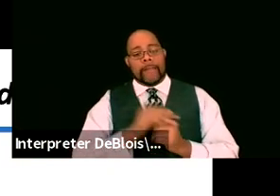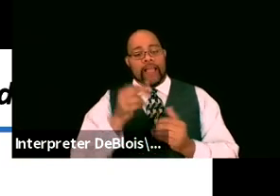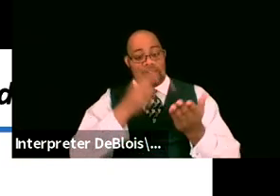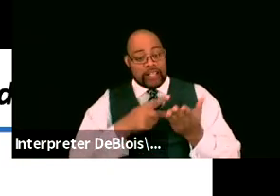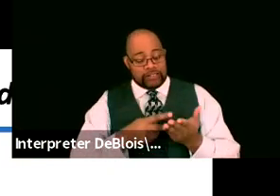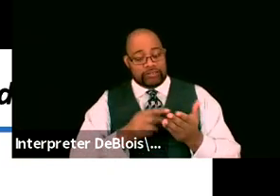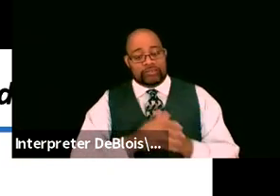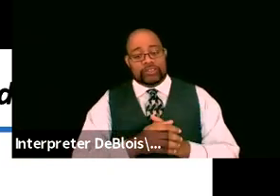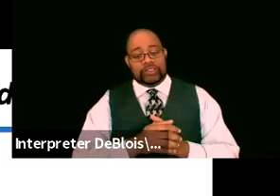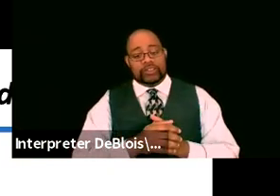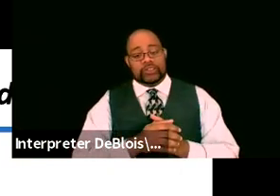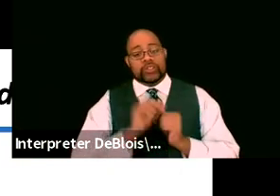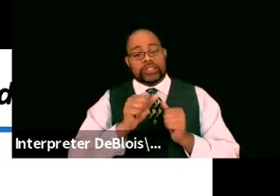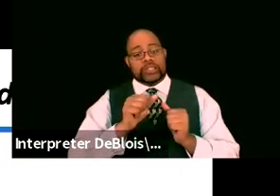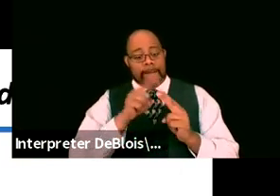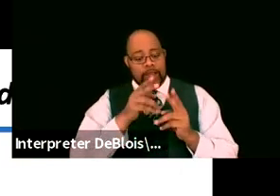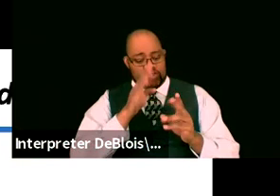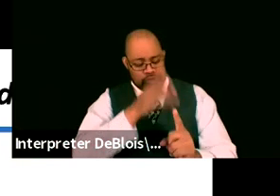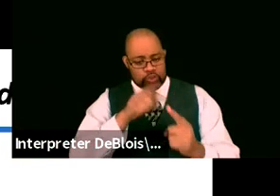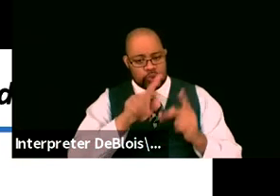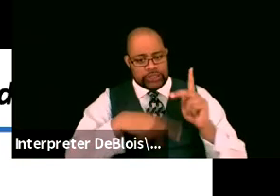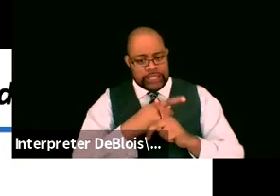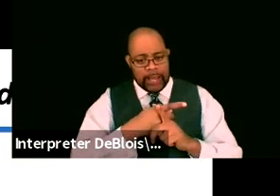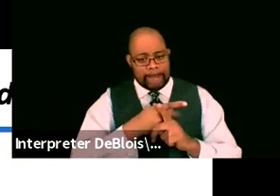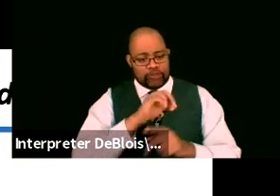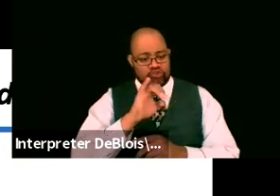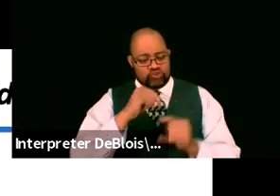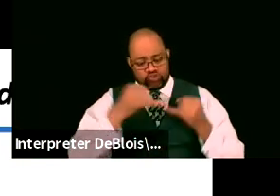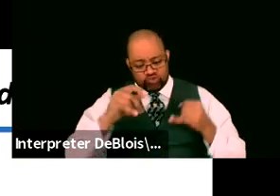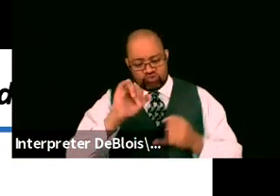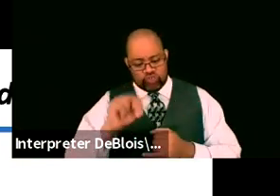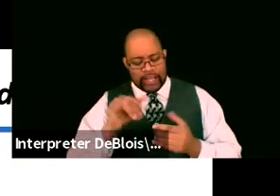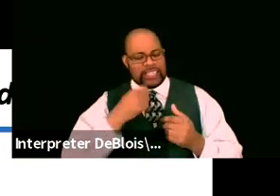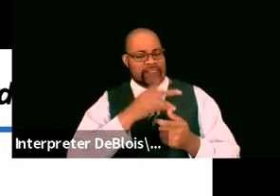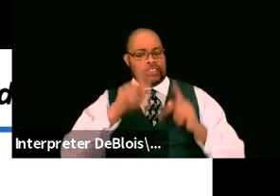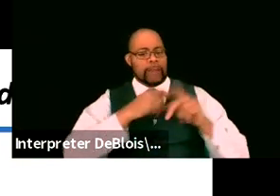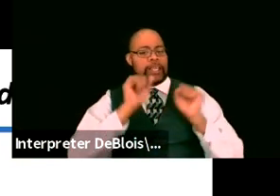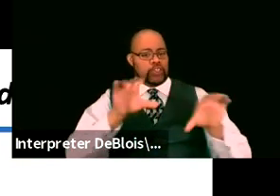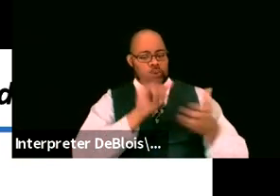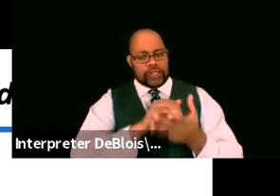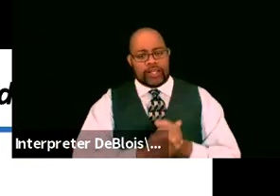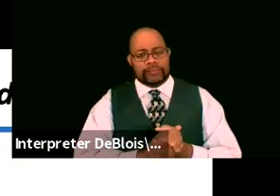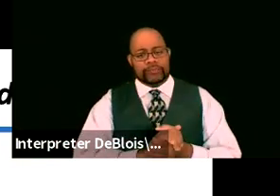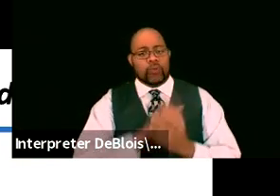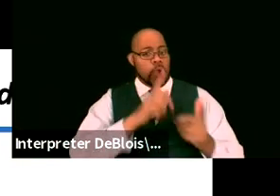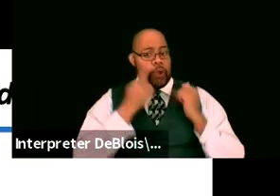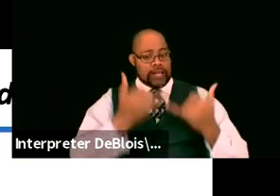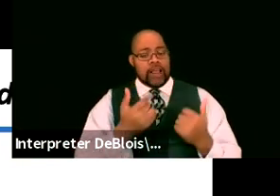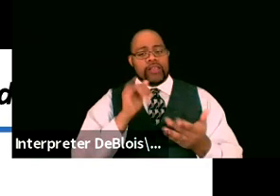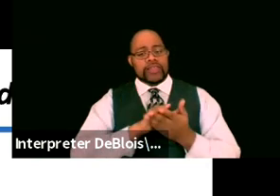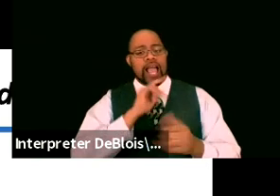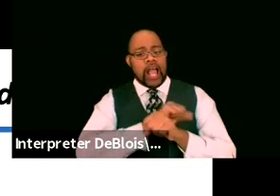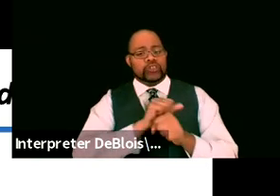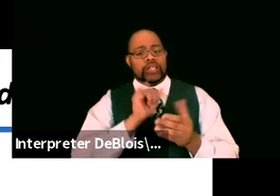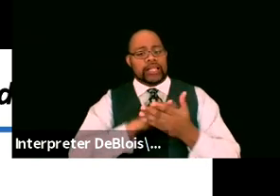it. You can compare directly to a type strain, and there are several tools that will do this quite quickly now. So this was actually quite